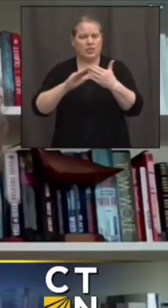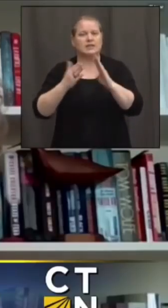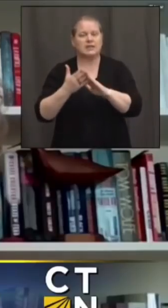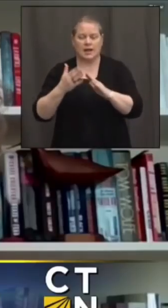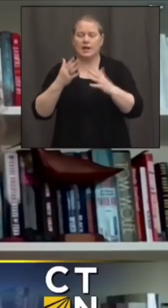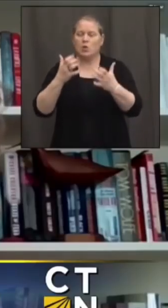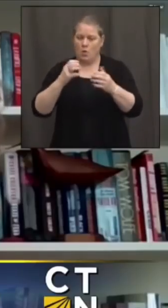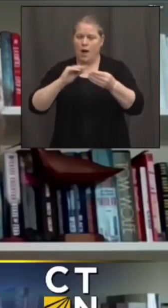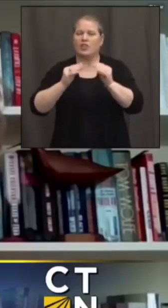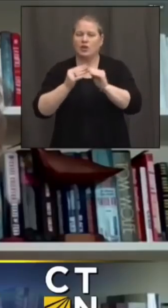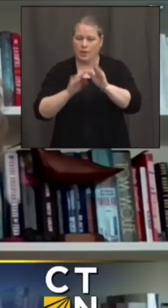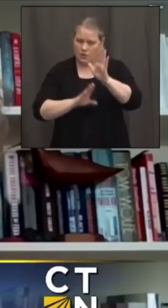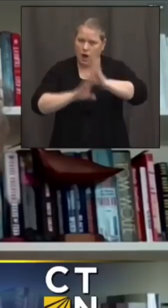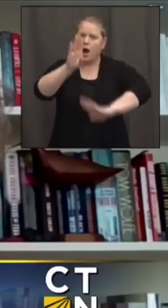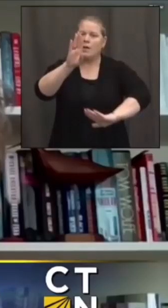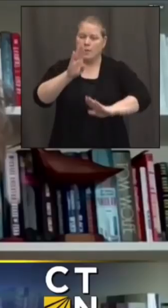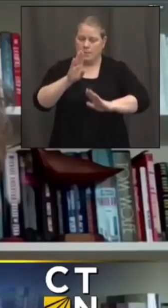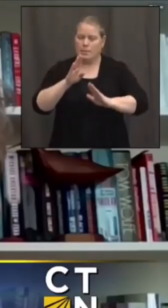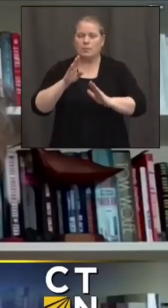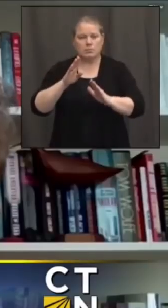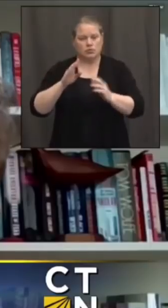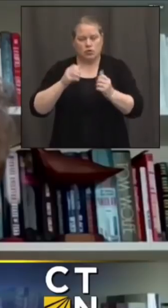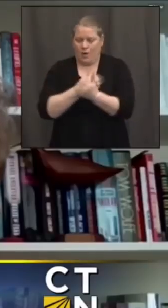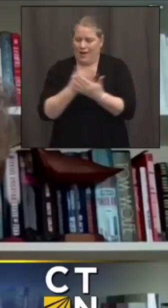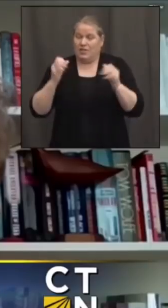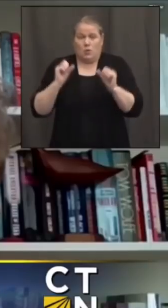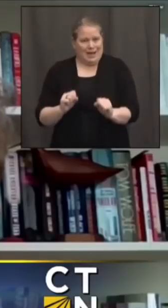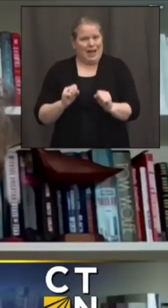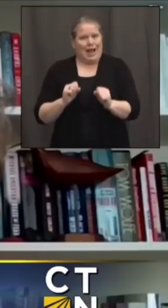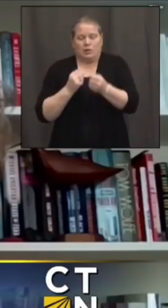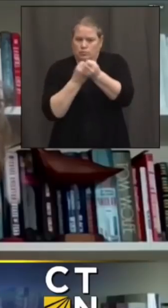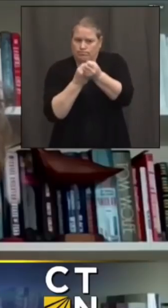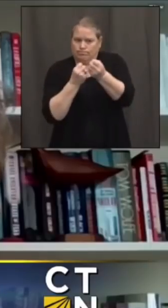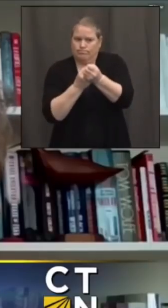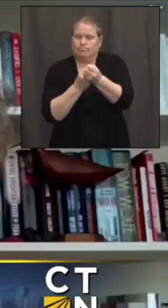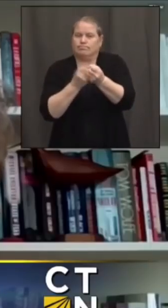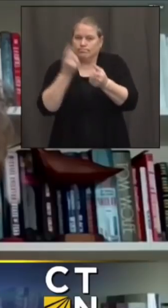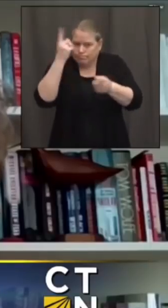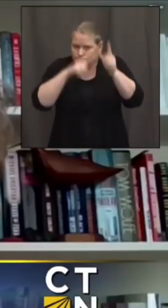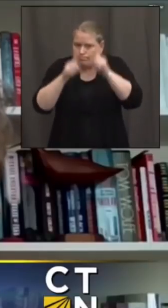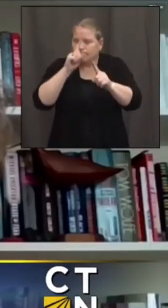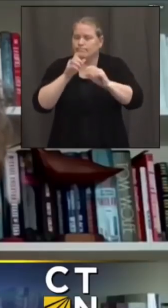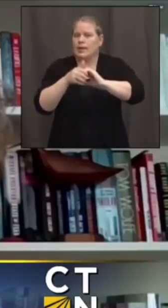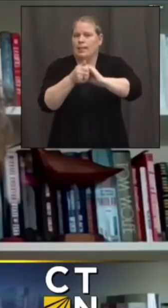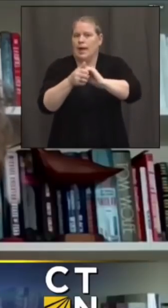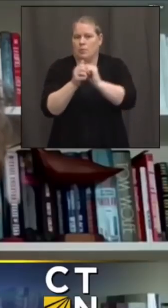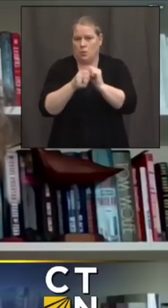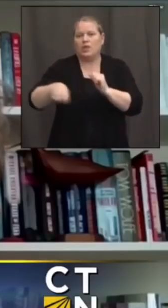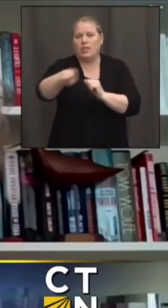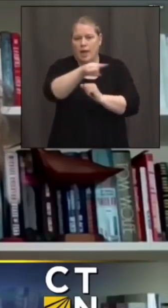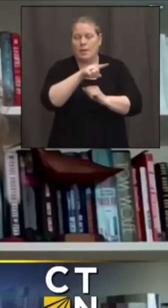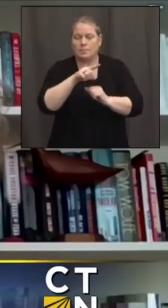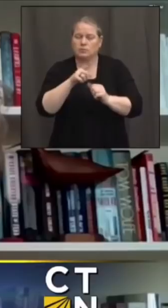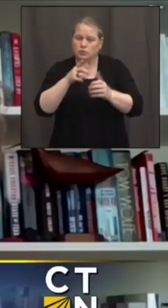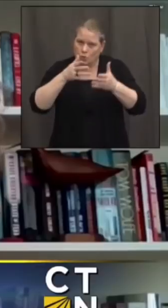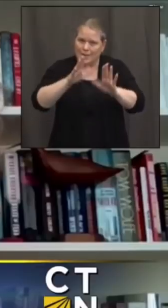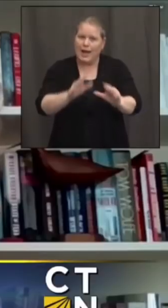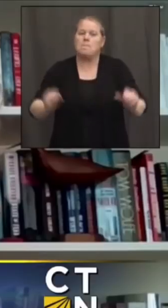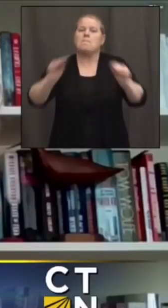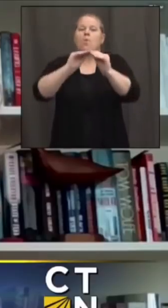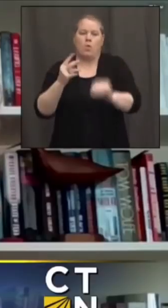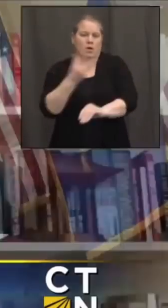doing everything that we can to coordinate and collaborate with them to improve the access to vaccination in